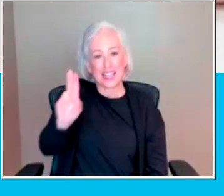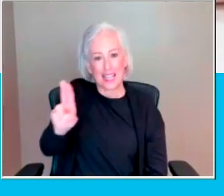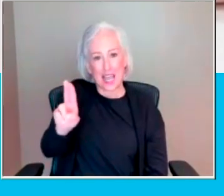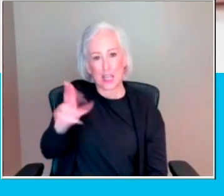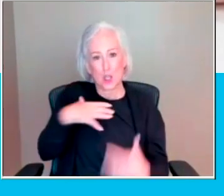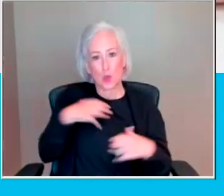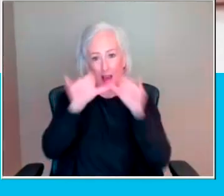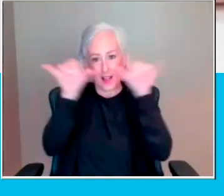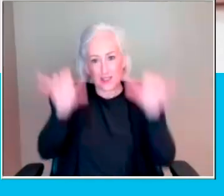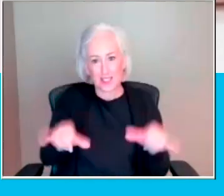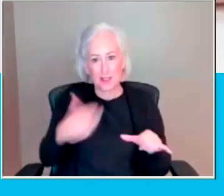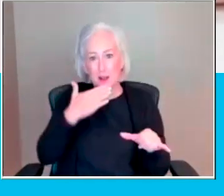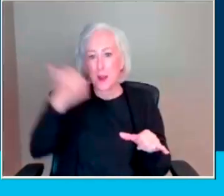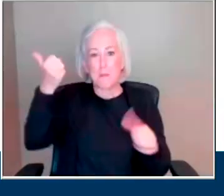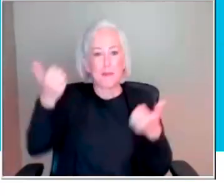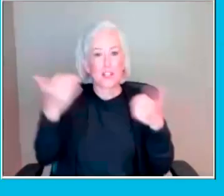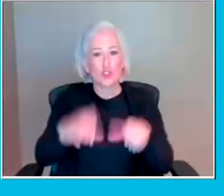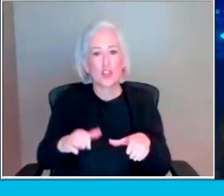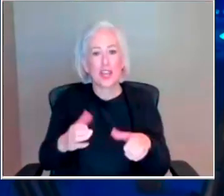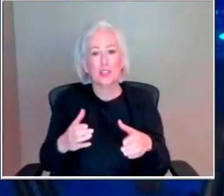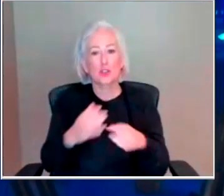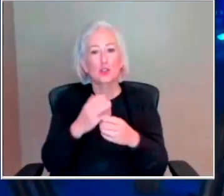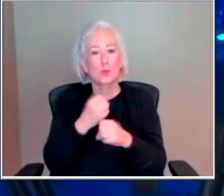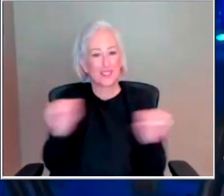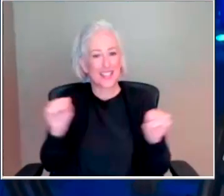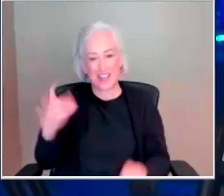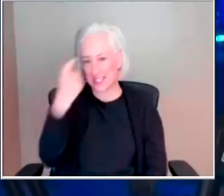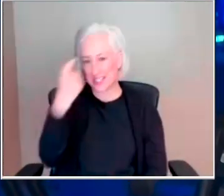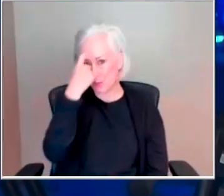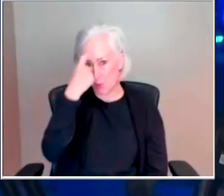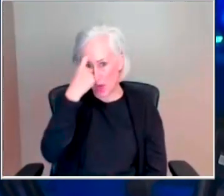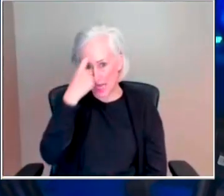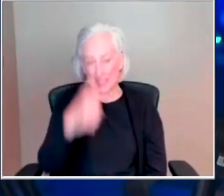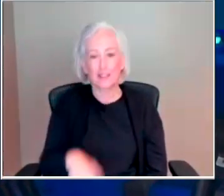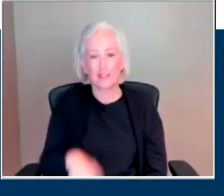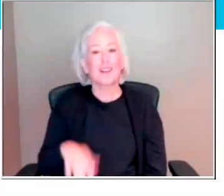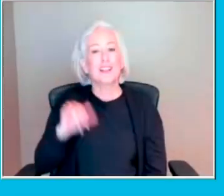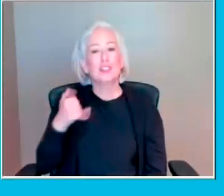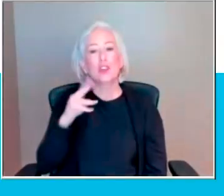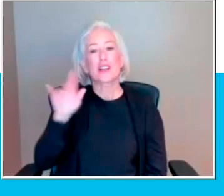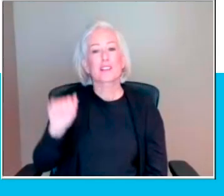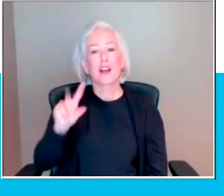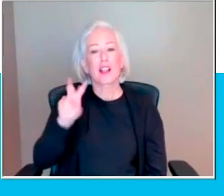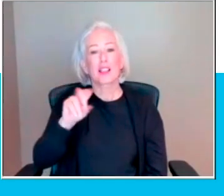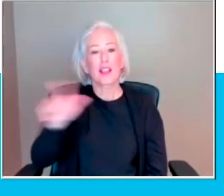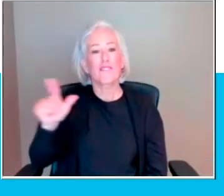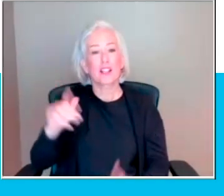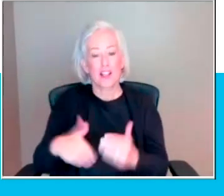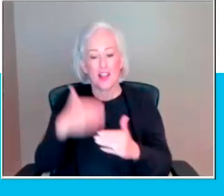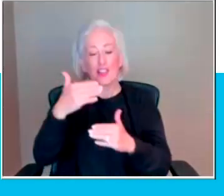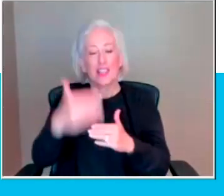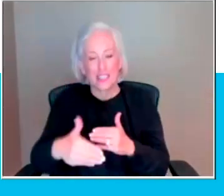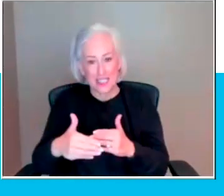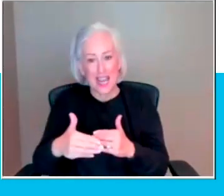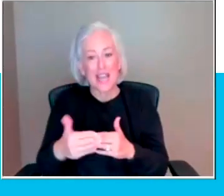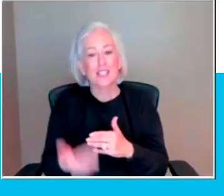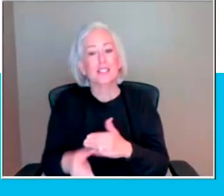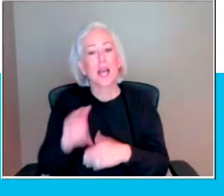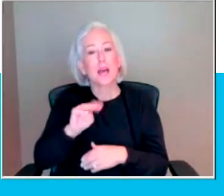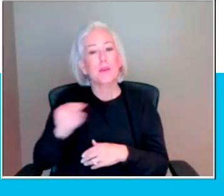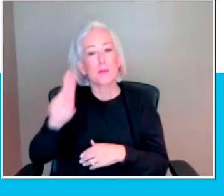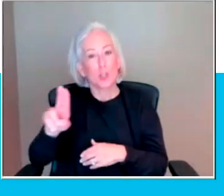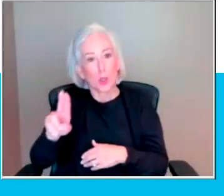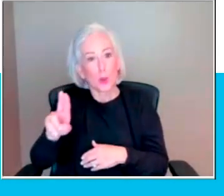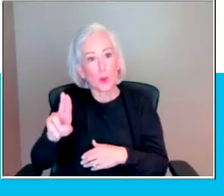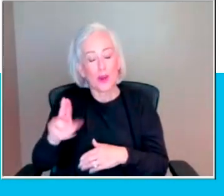had the best shot at saving his brain. I'm Jessica Lovell on the next Morning Medical Update. The advanced technique that restored blood flow to